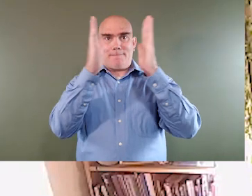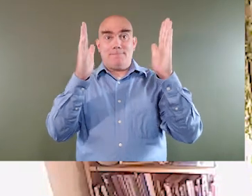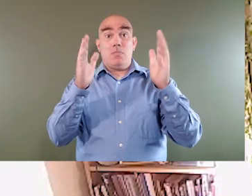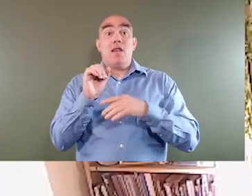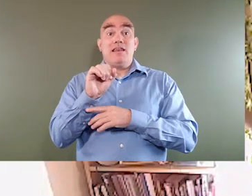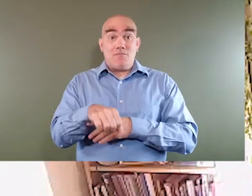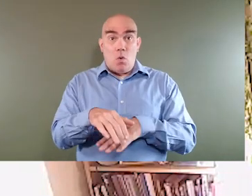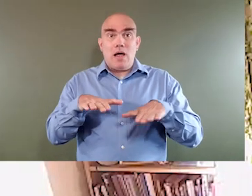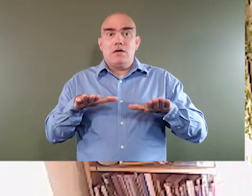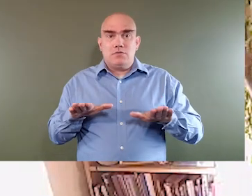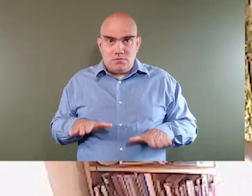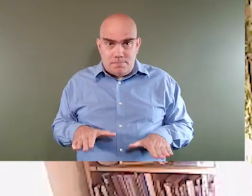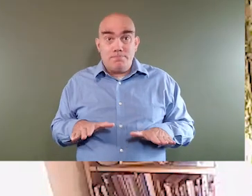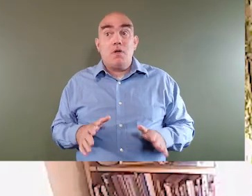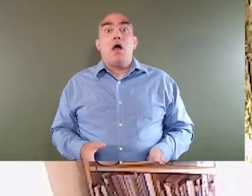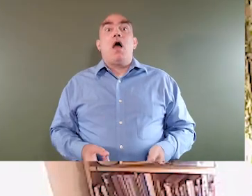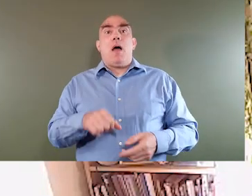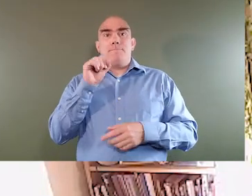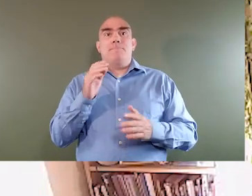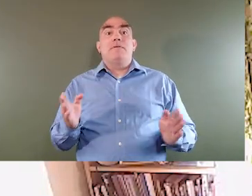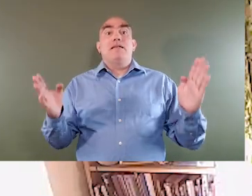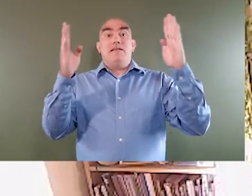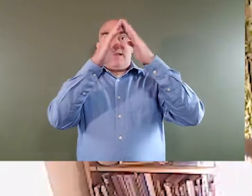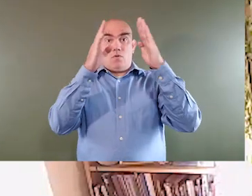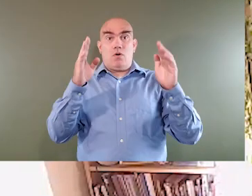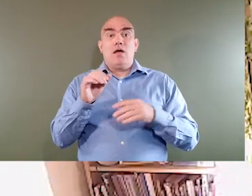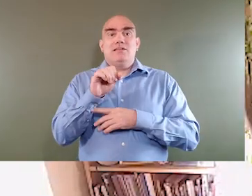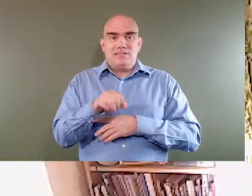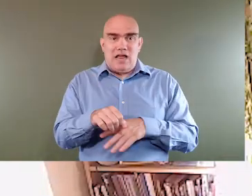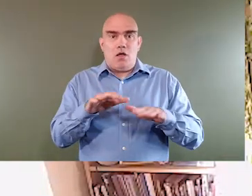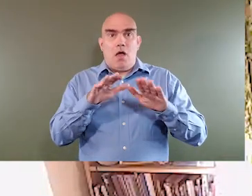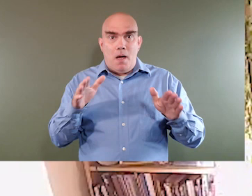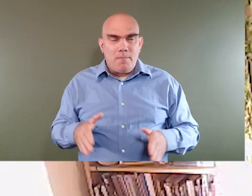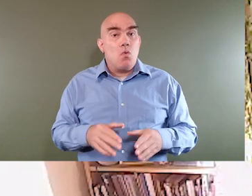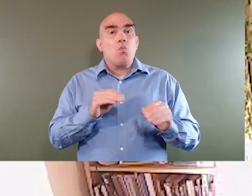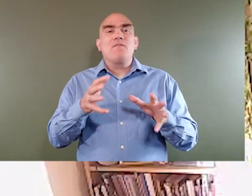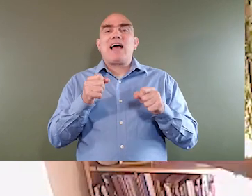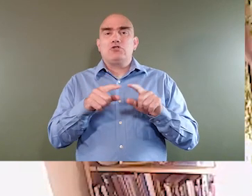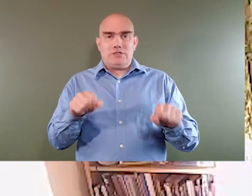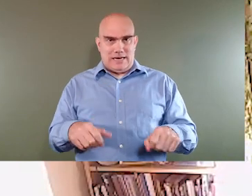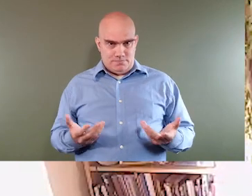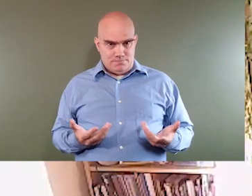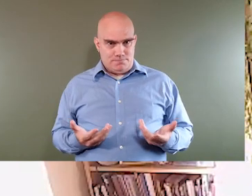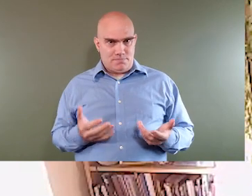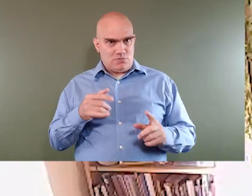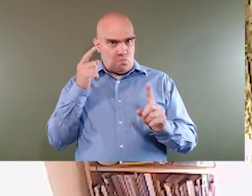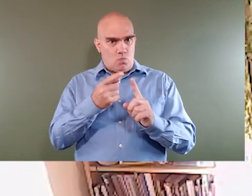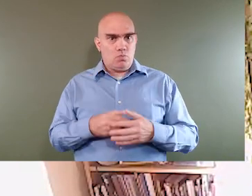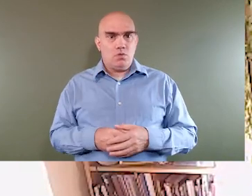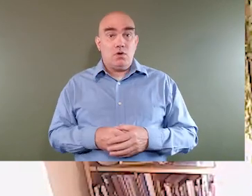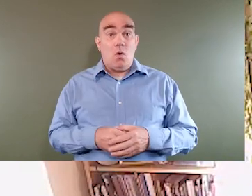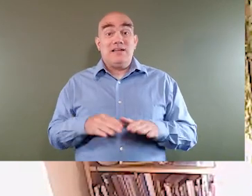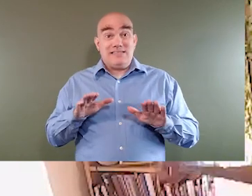floor, sit tall, clap the arms overhead. And the idea is just to move as quickly as you can. Tap and